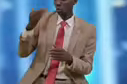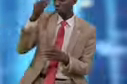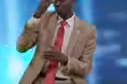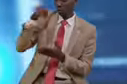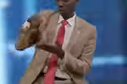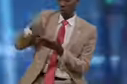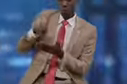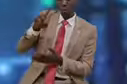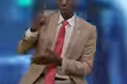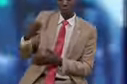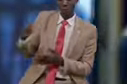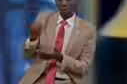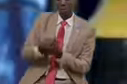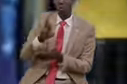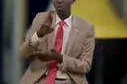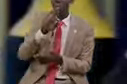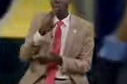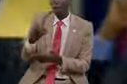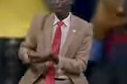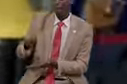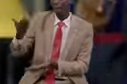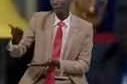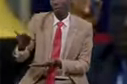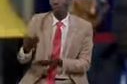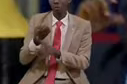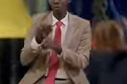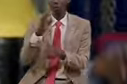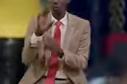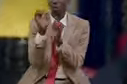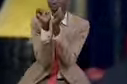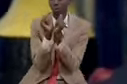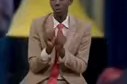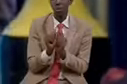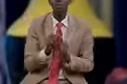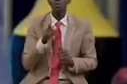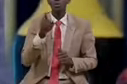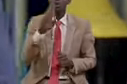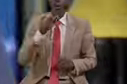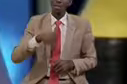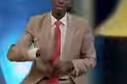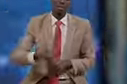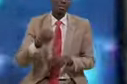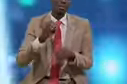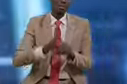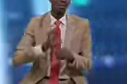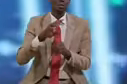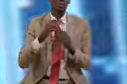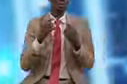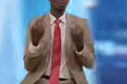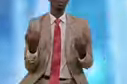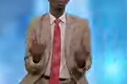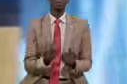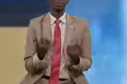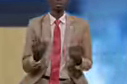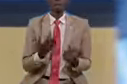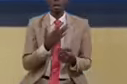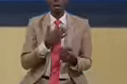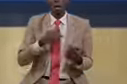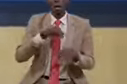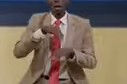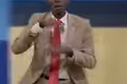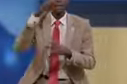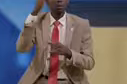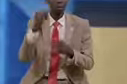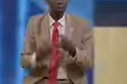You're in slavery, you're in captivity, you're still in your sin, and when eventually